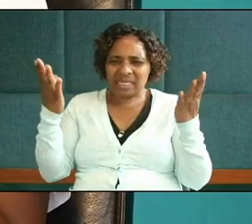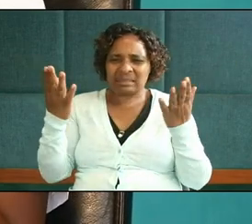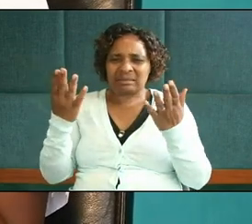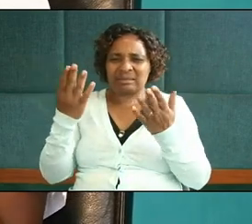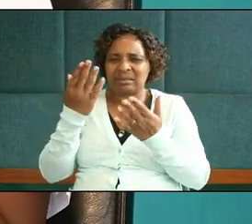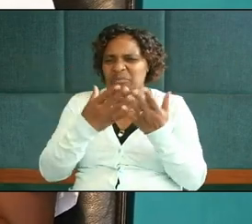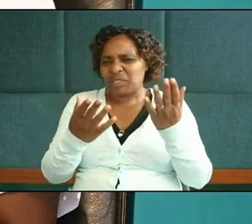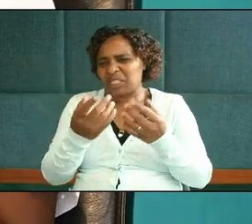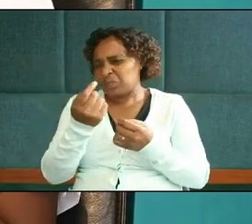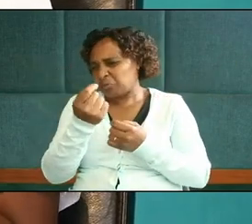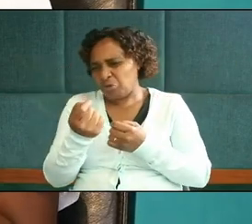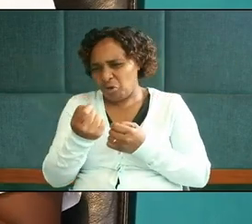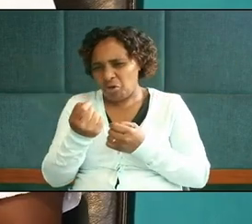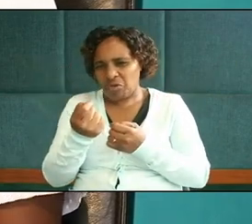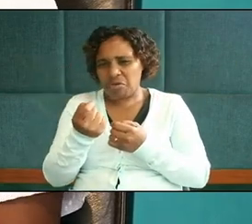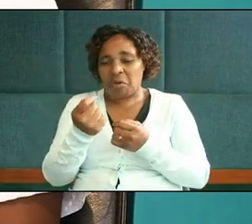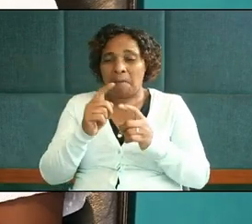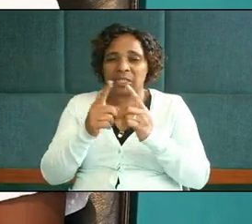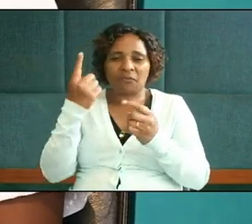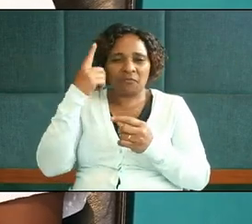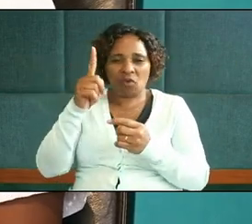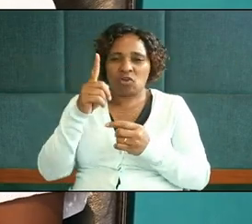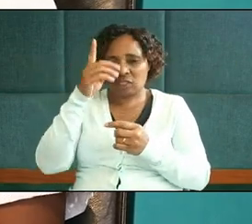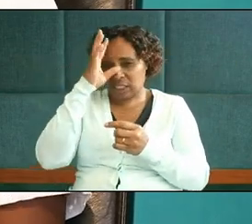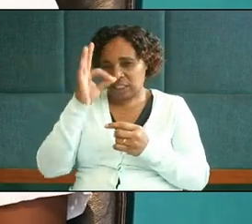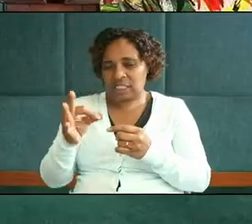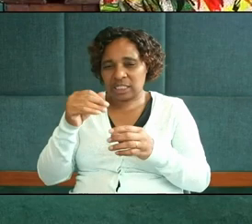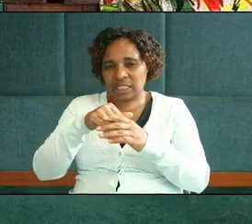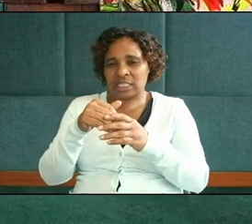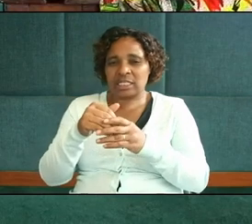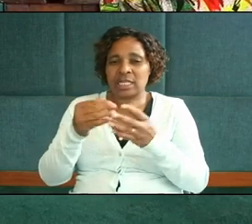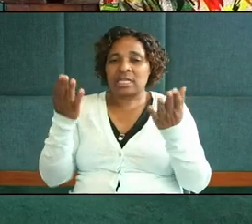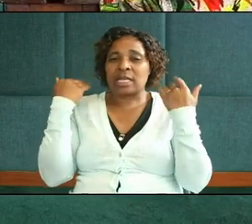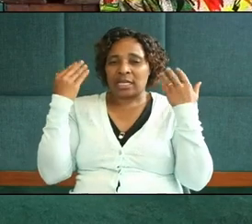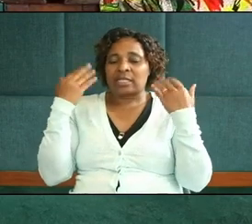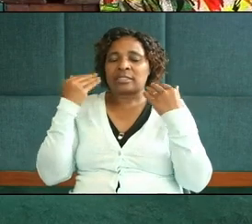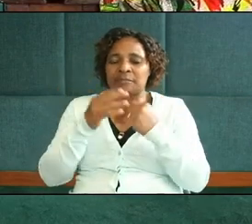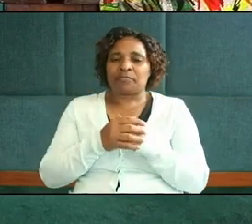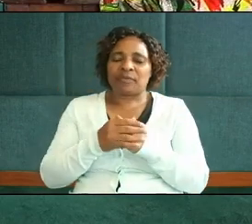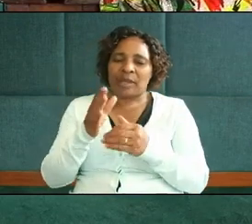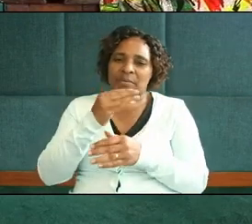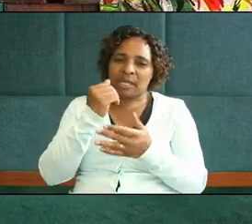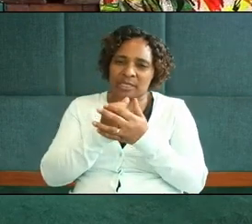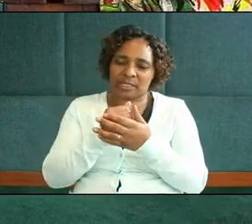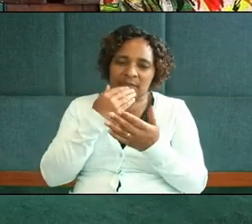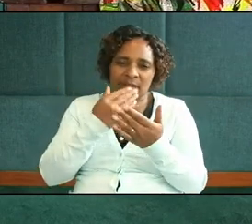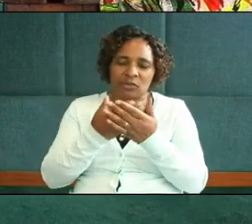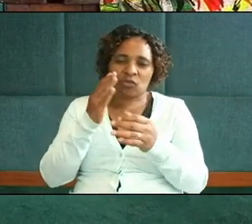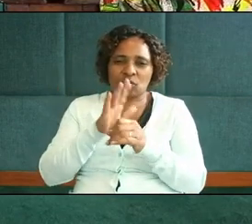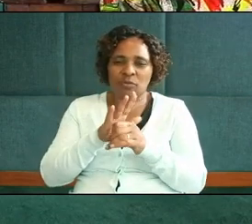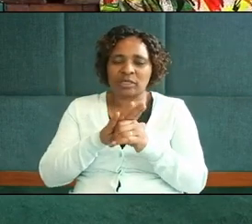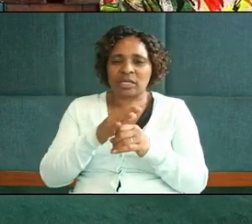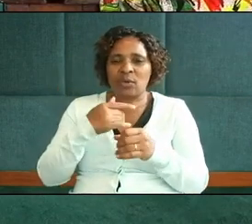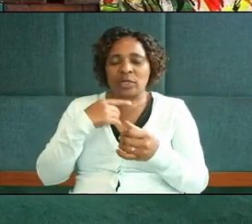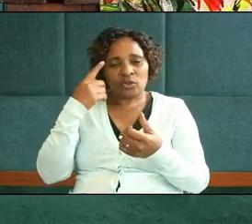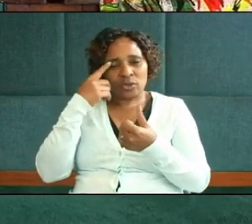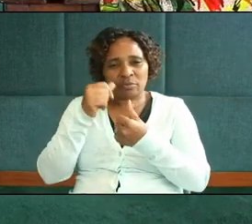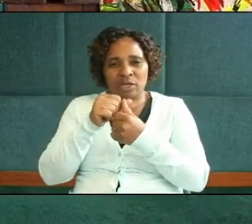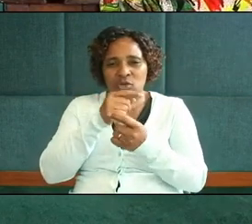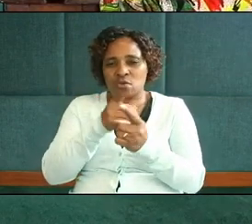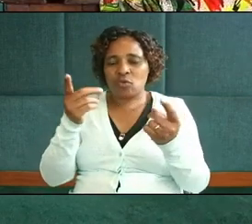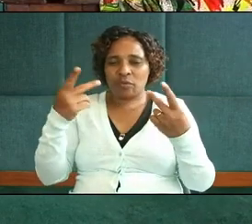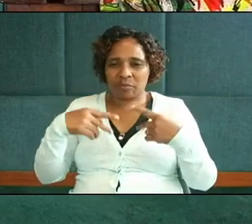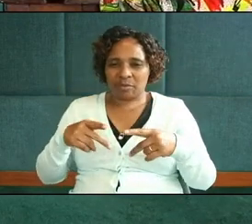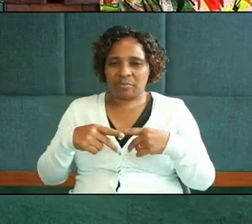is serious and for our eternity make a trifle. Amen. Thank you so much. So I want to remind you